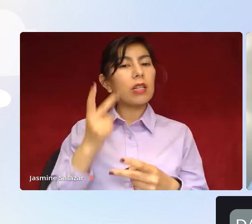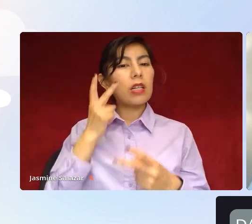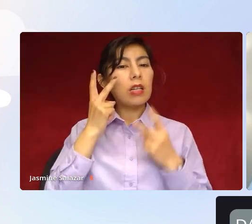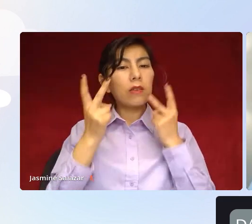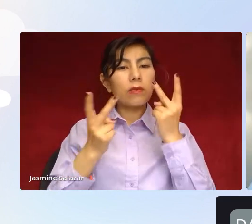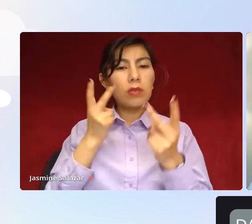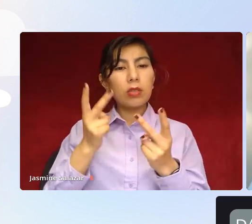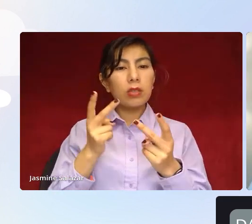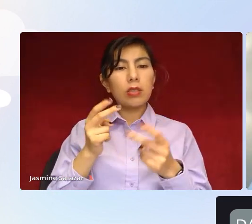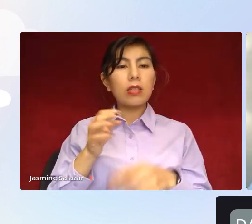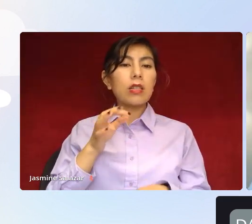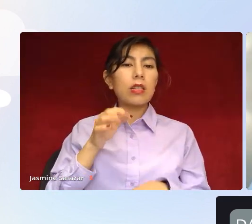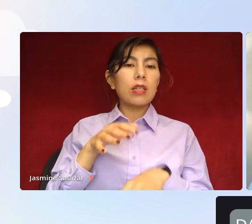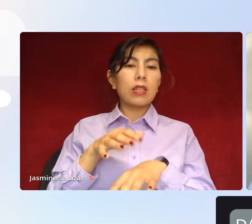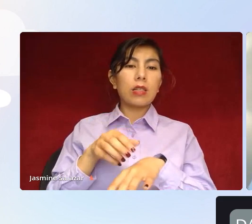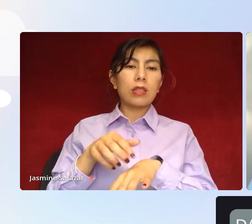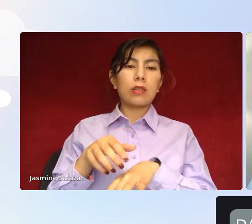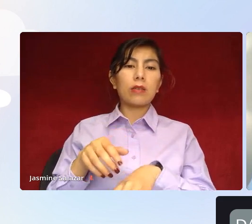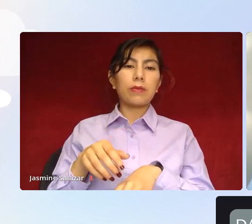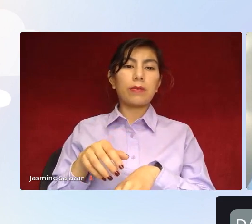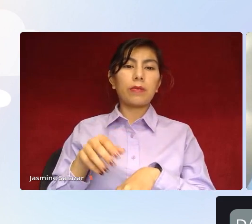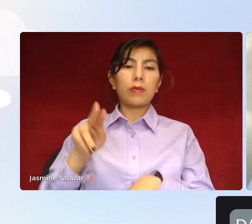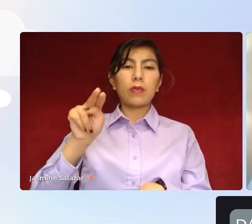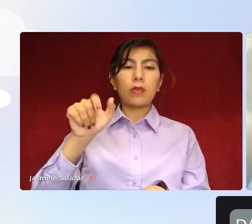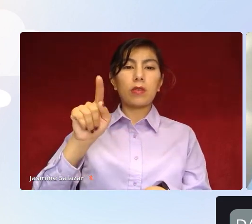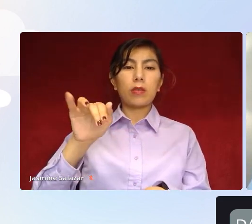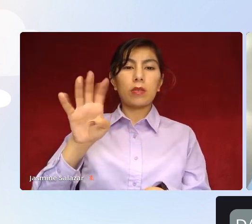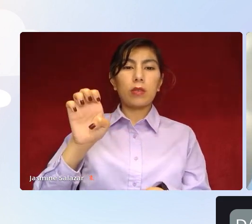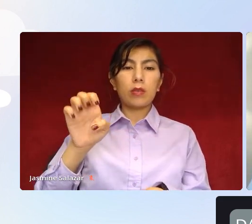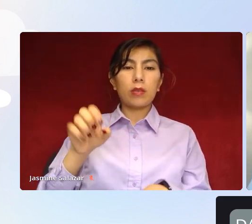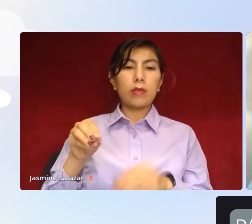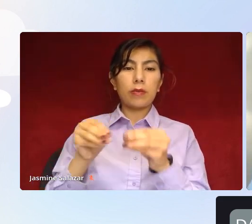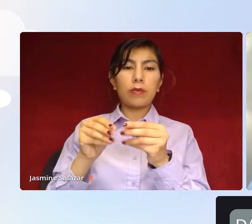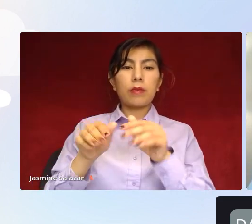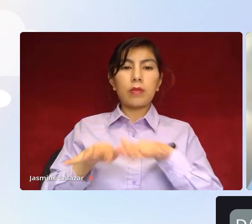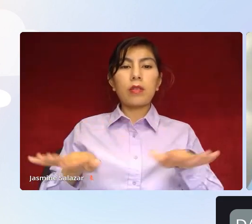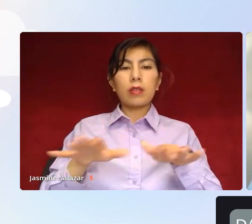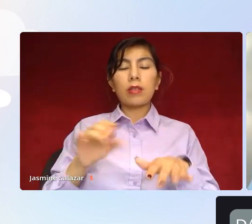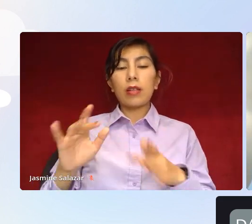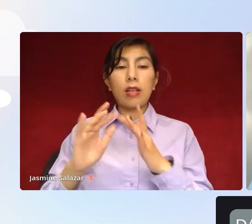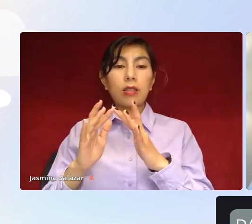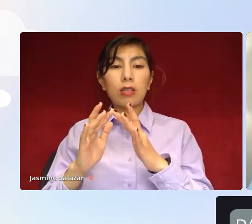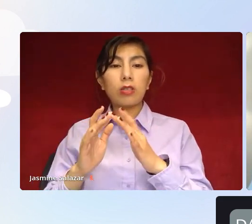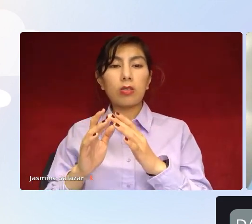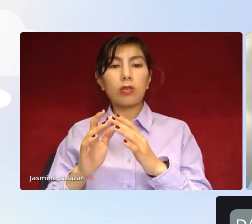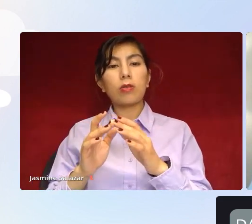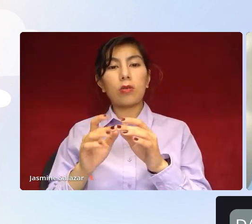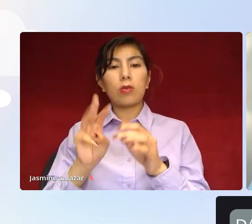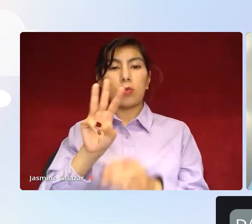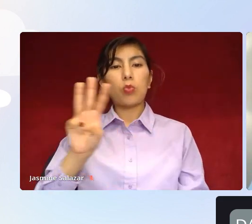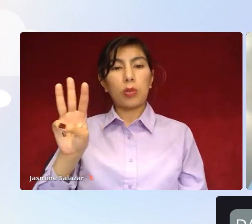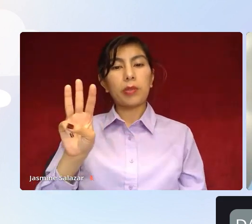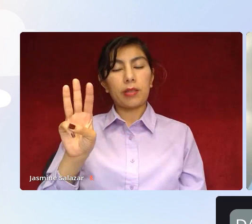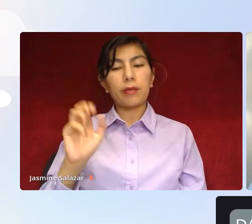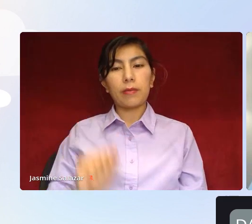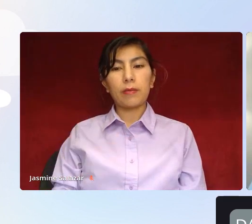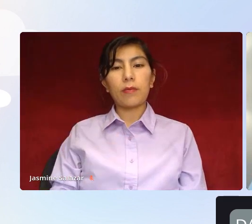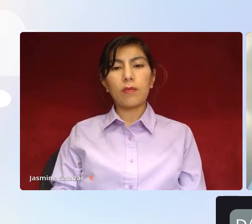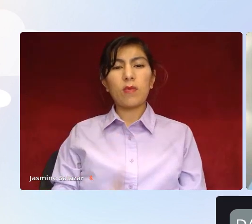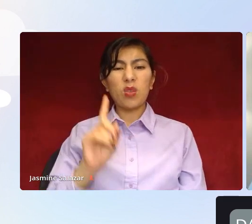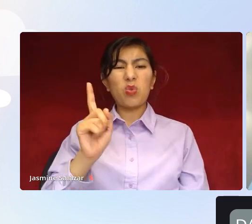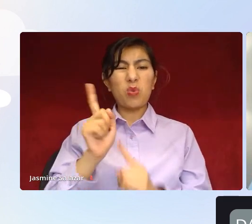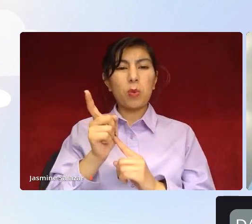Native Land Digital website. In just one moment while we